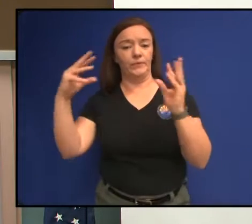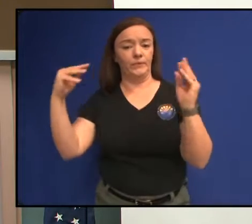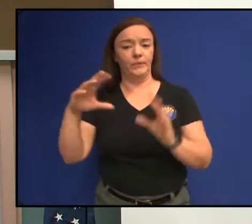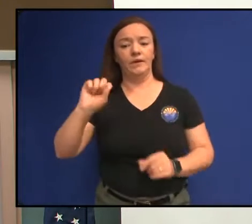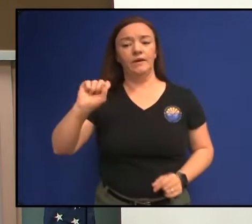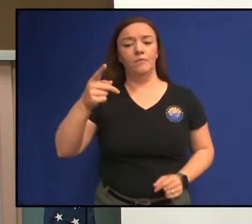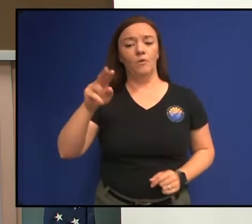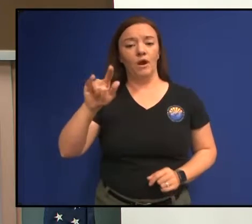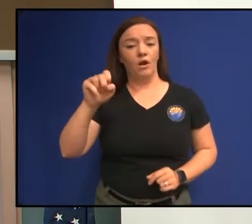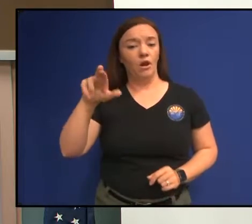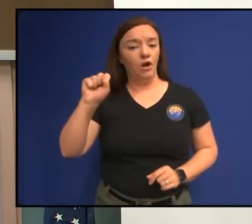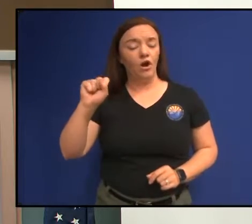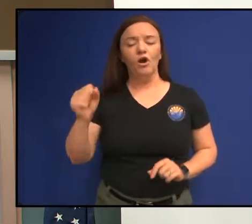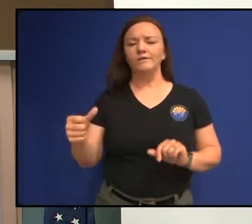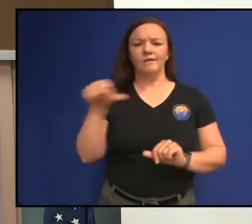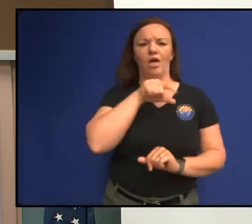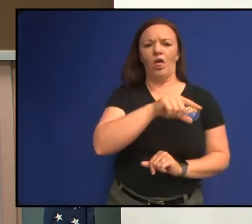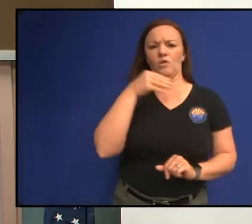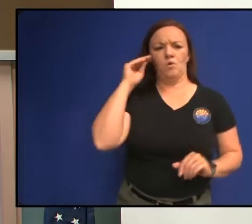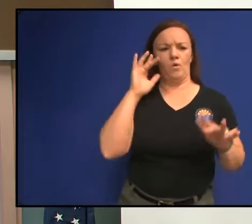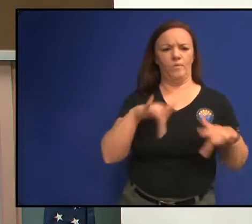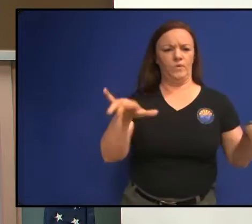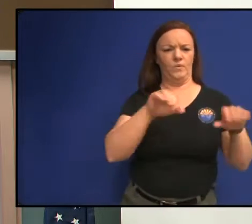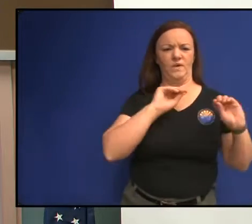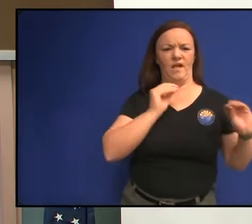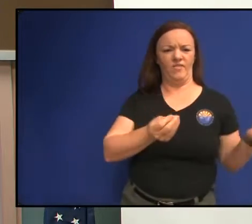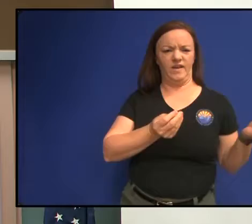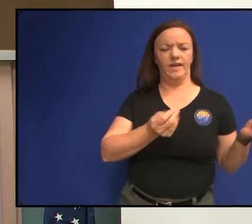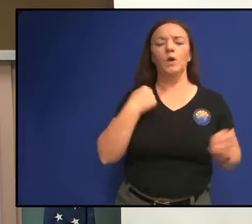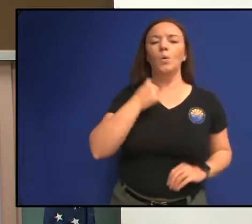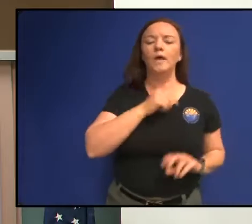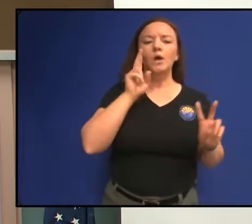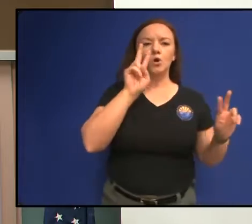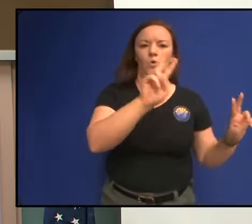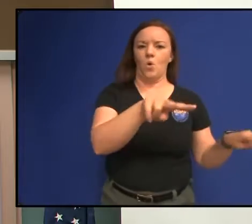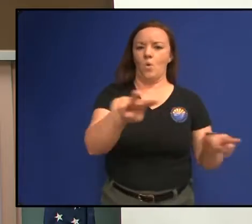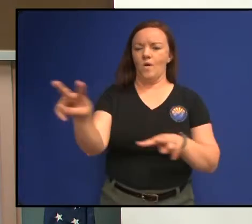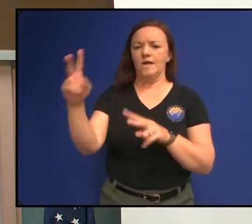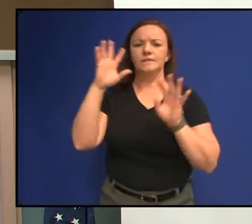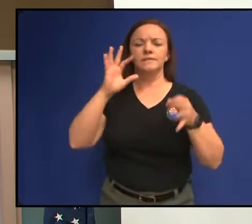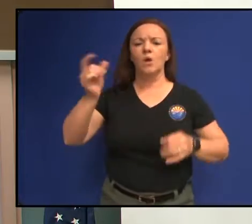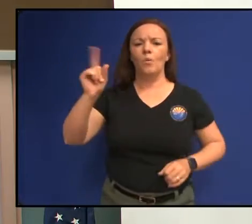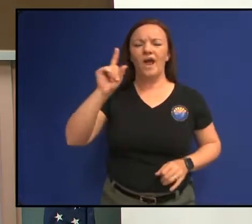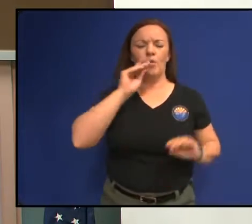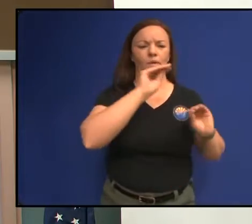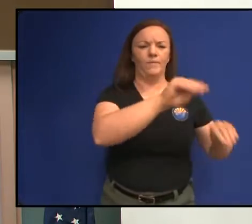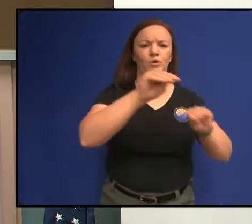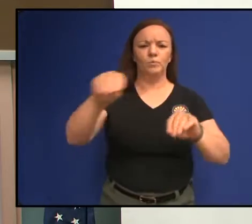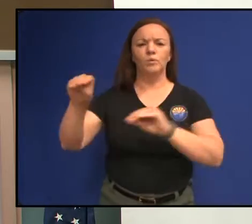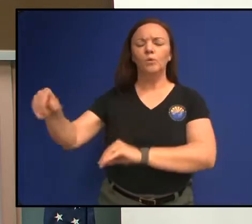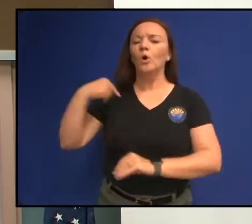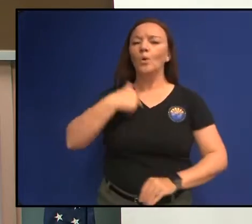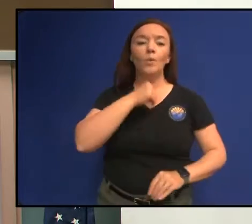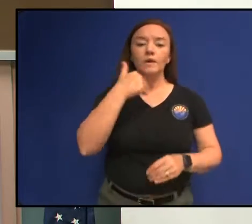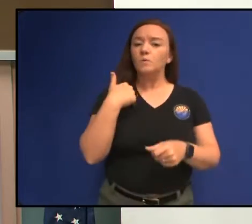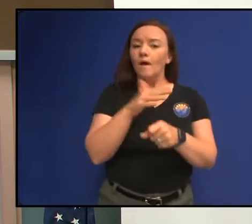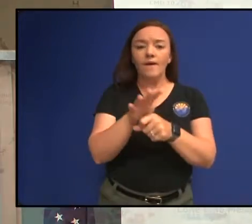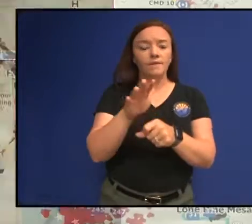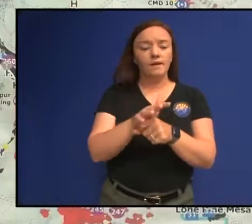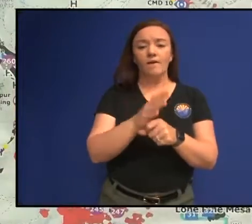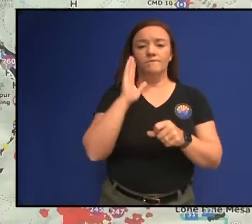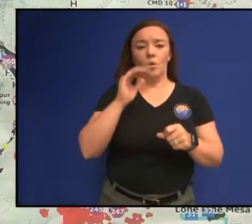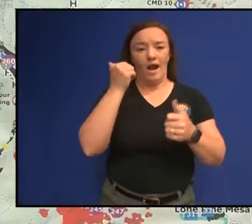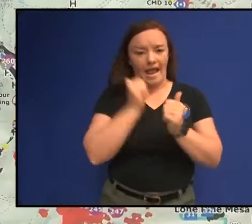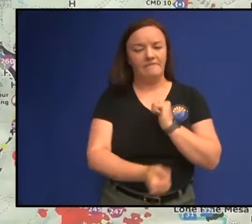in and decide where we're going to put our resources. We don't have enough to cover every single home in a community.